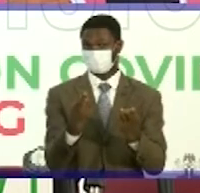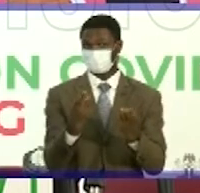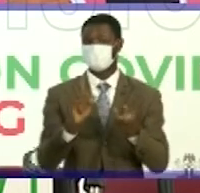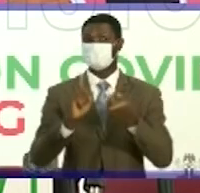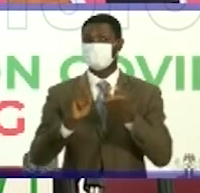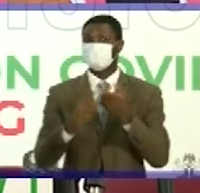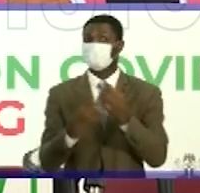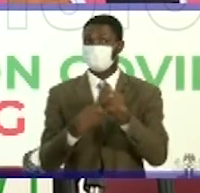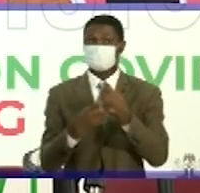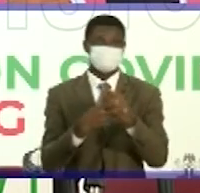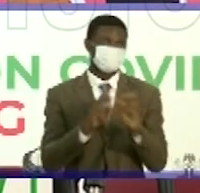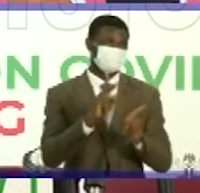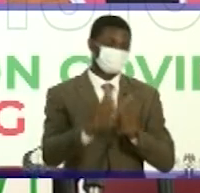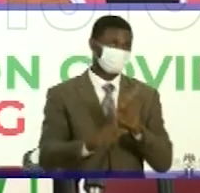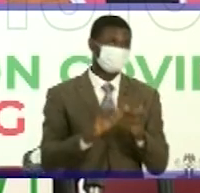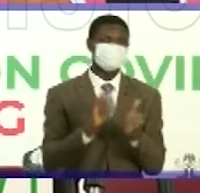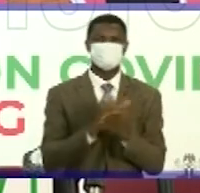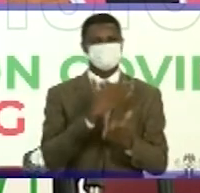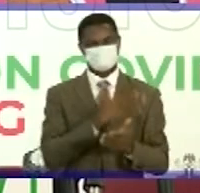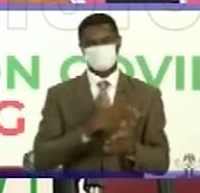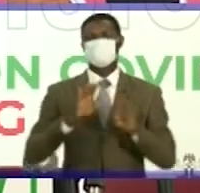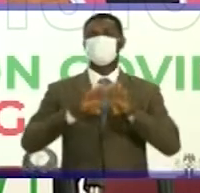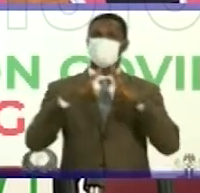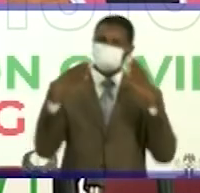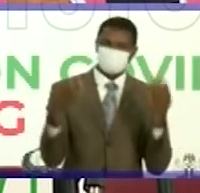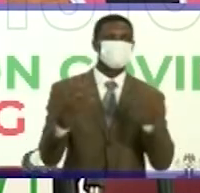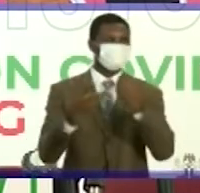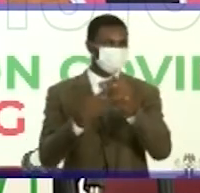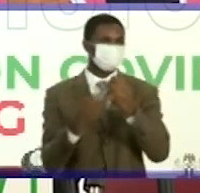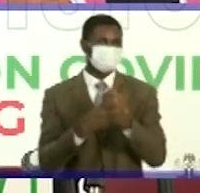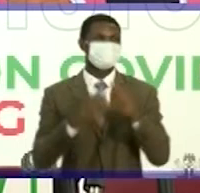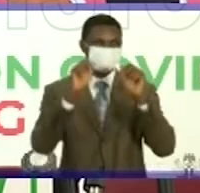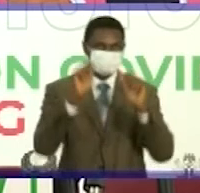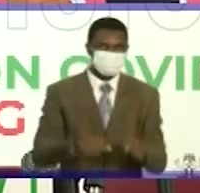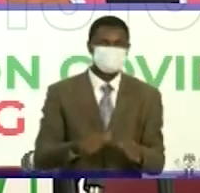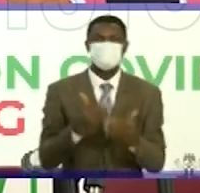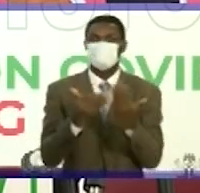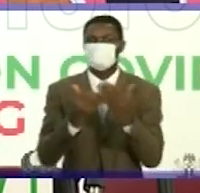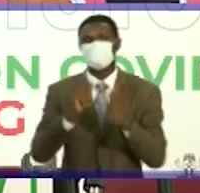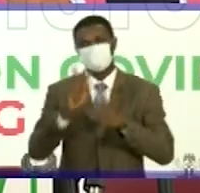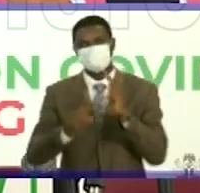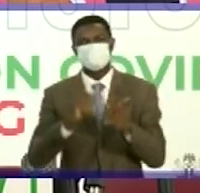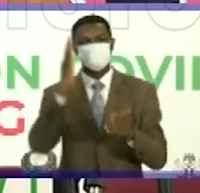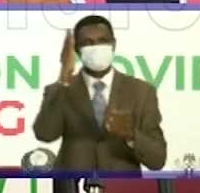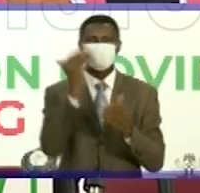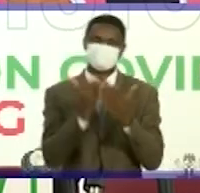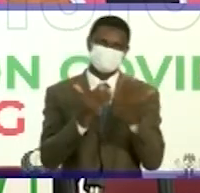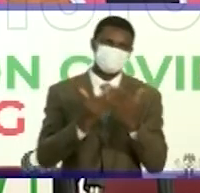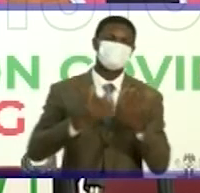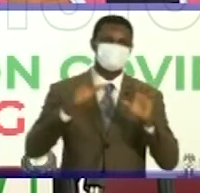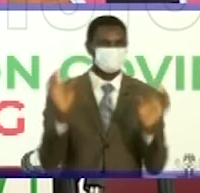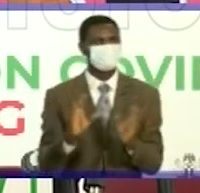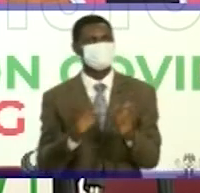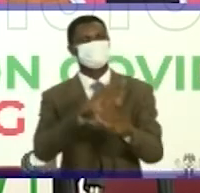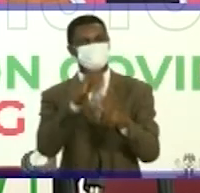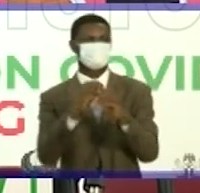the banking sector to open up banks so that people can not be inconvenienced unnecessarily. This is no longer about